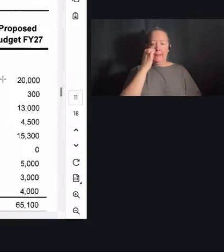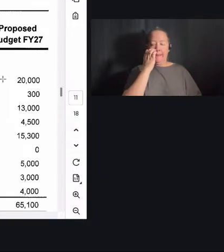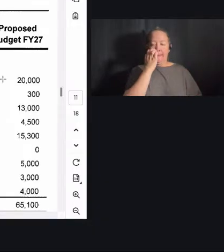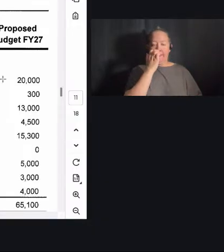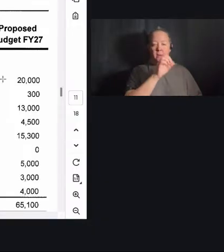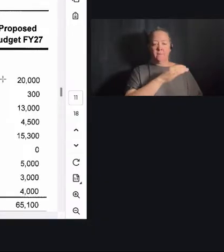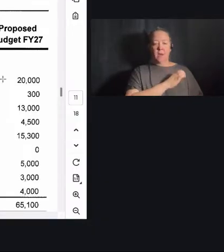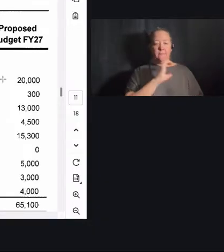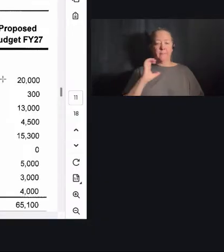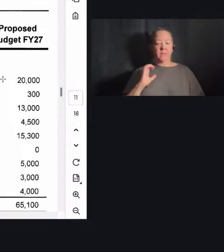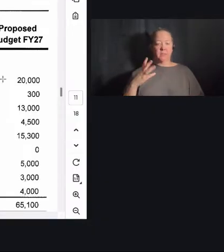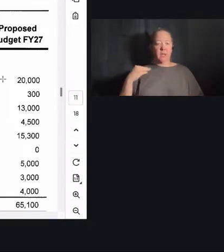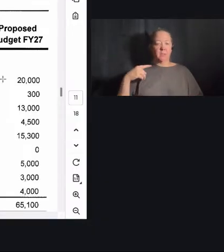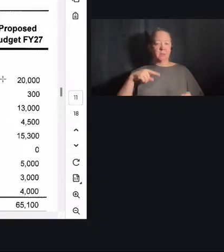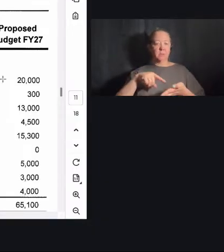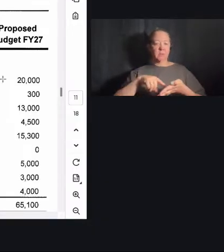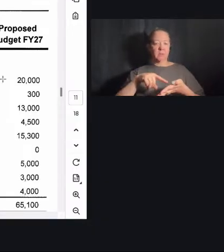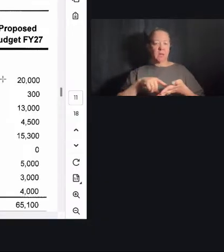We